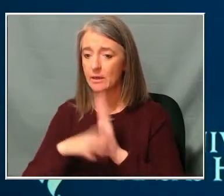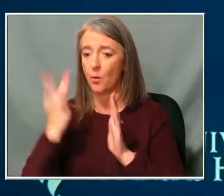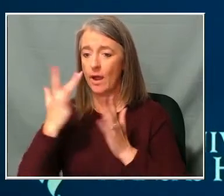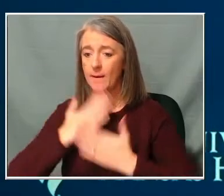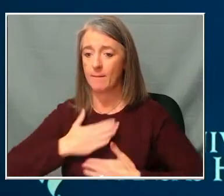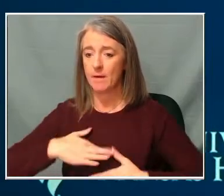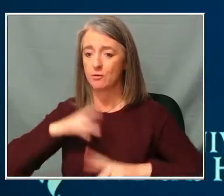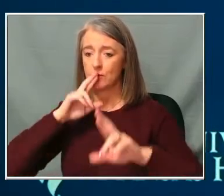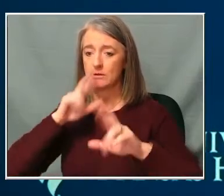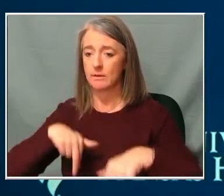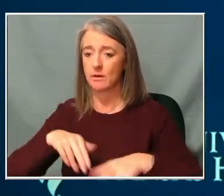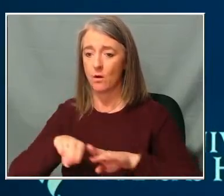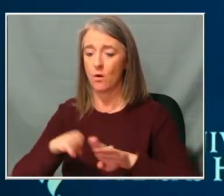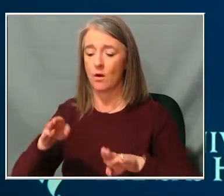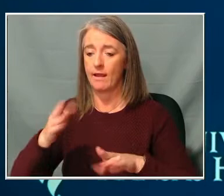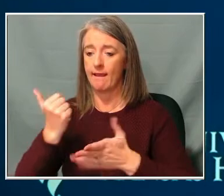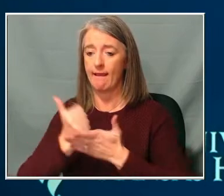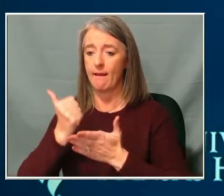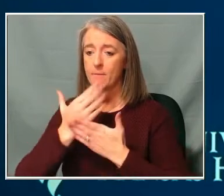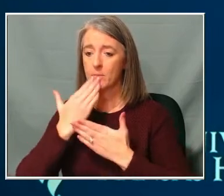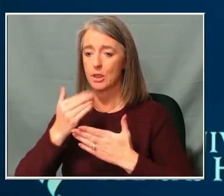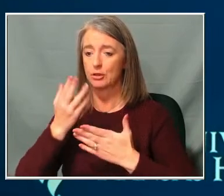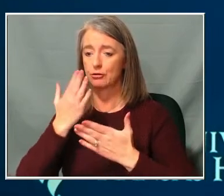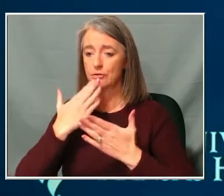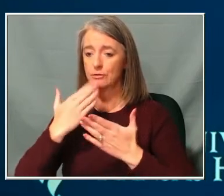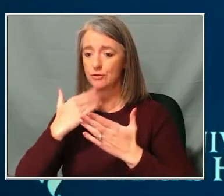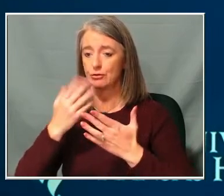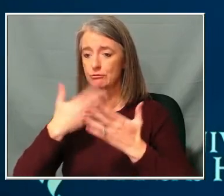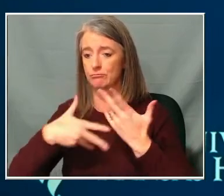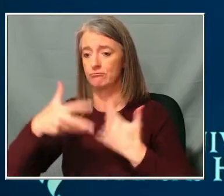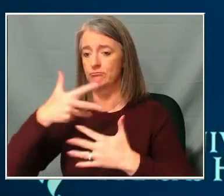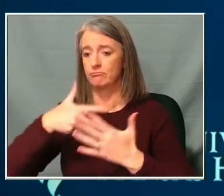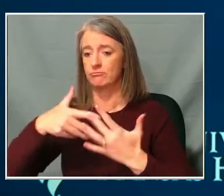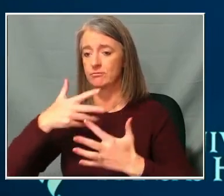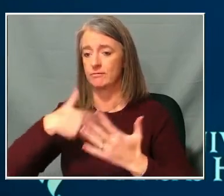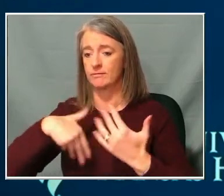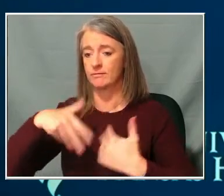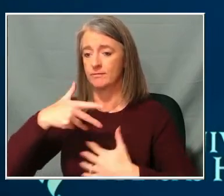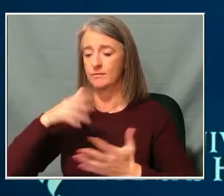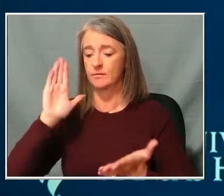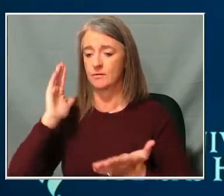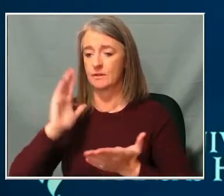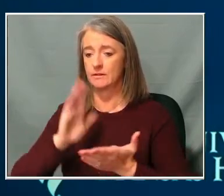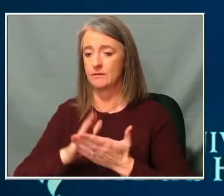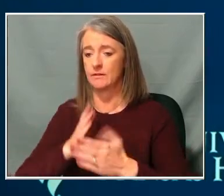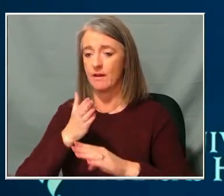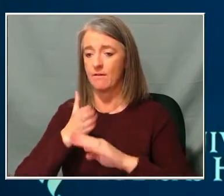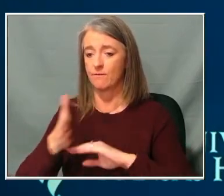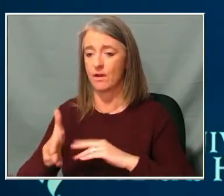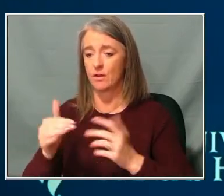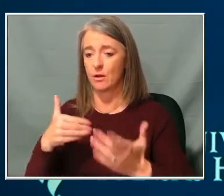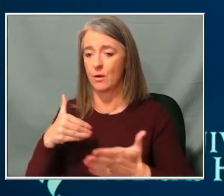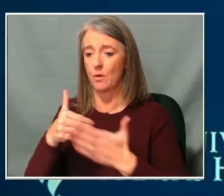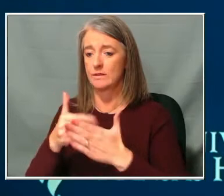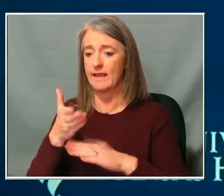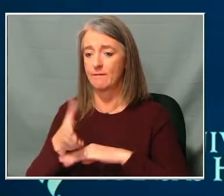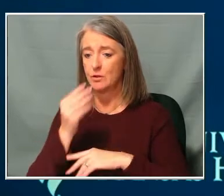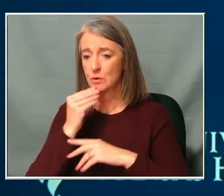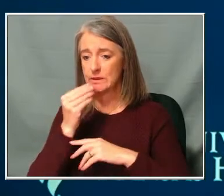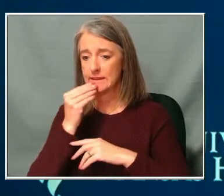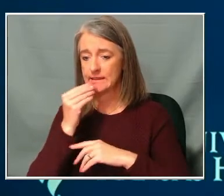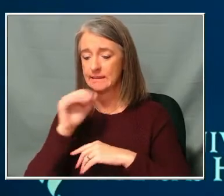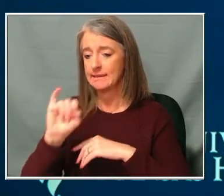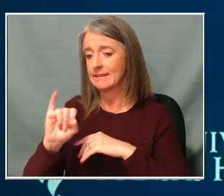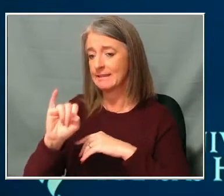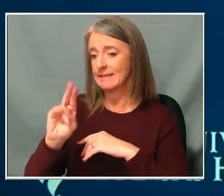the channels to bring blood sugar in, and we see a reduction in blood sugar following closely after that meal. With insulin